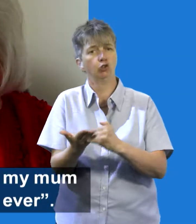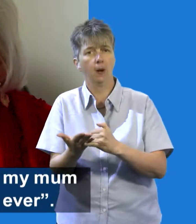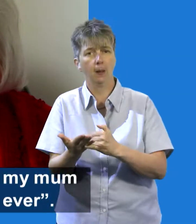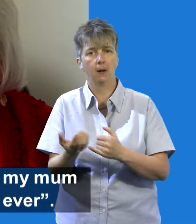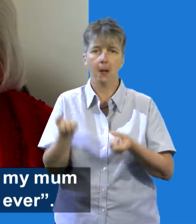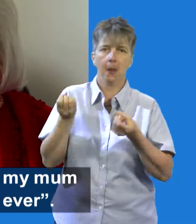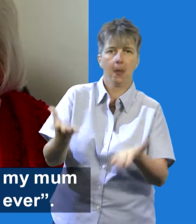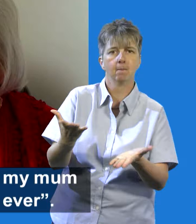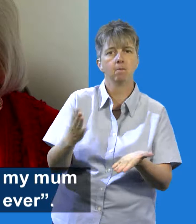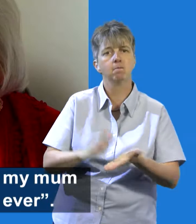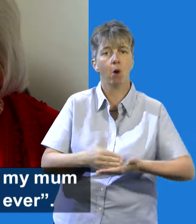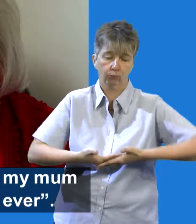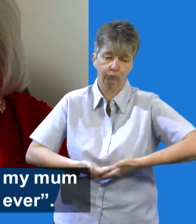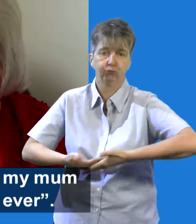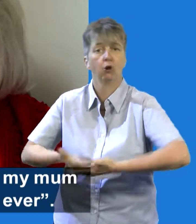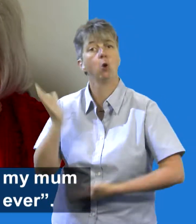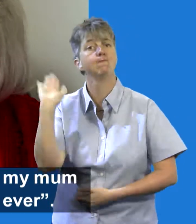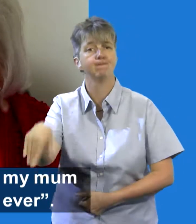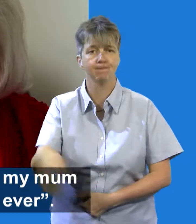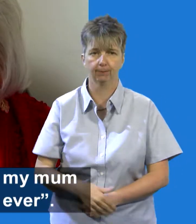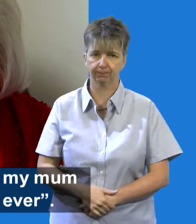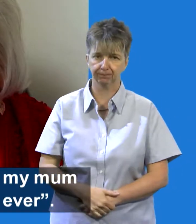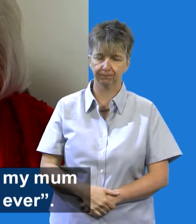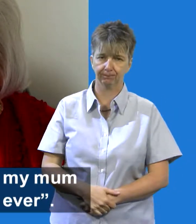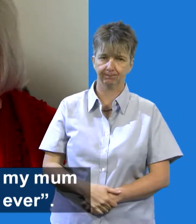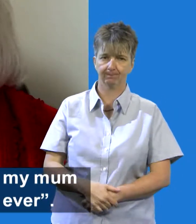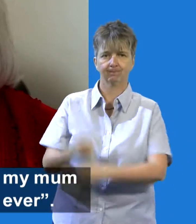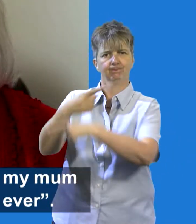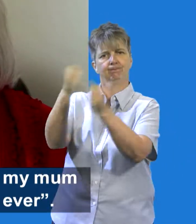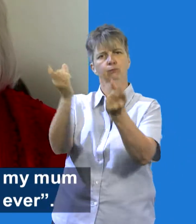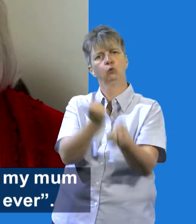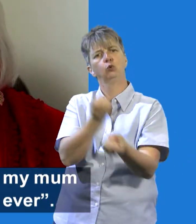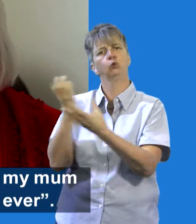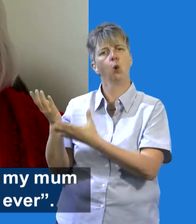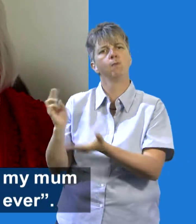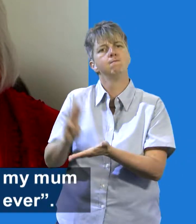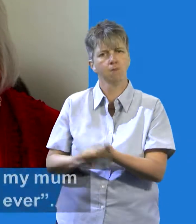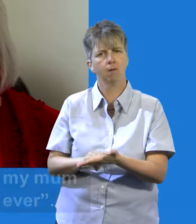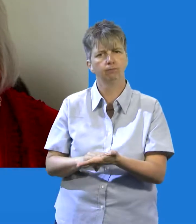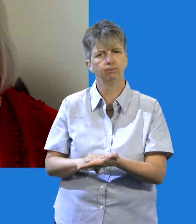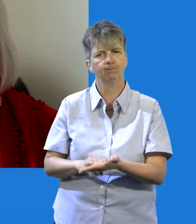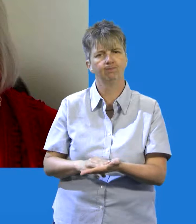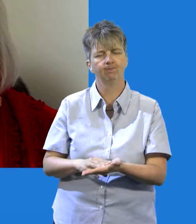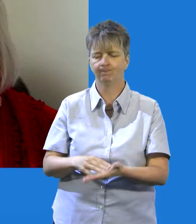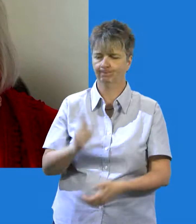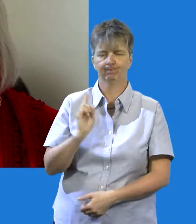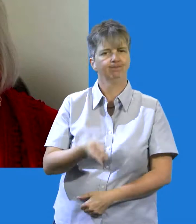they kept saying to Mum, oh, she'll never walk, ever, and my mum said, no, I don't have failures, ever.